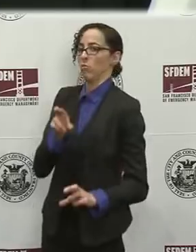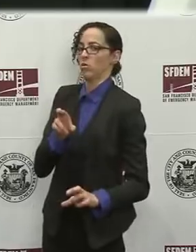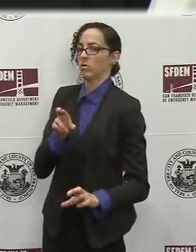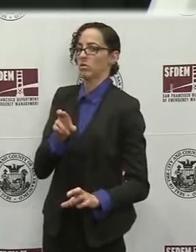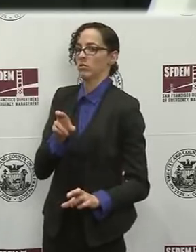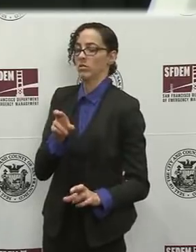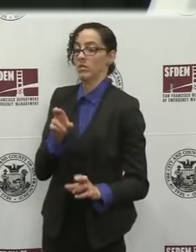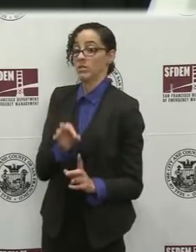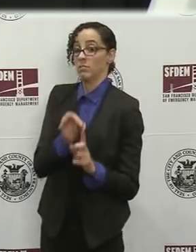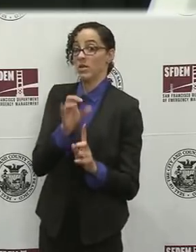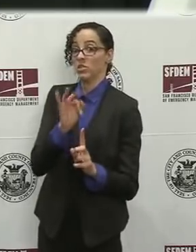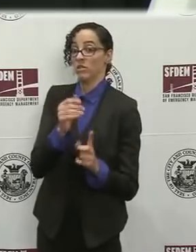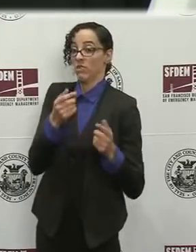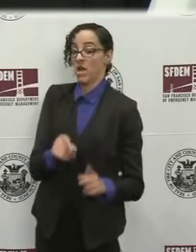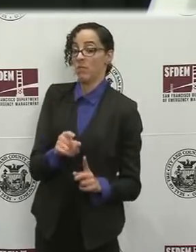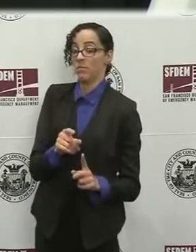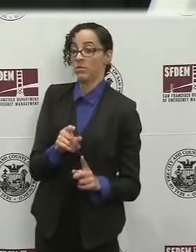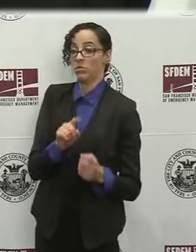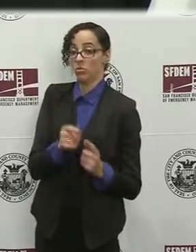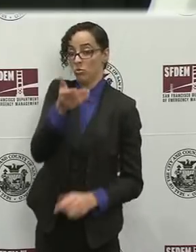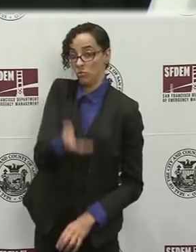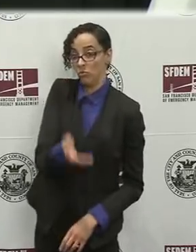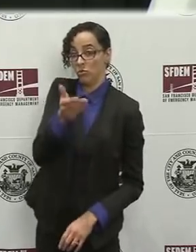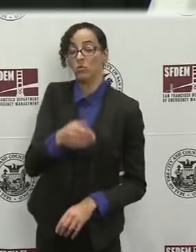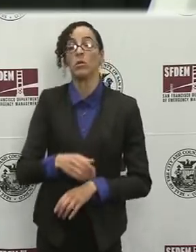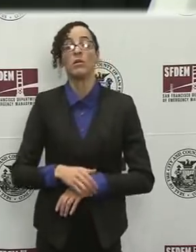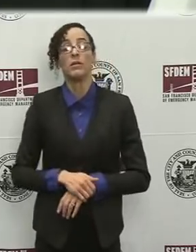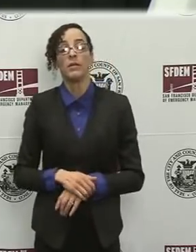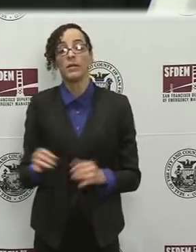Lastly, I will end on a note